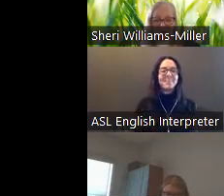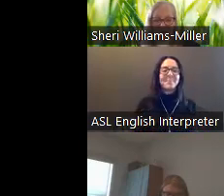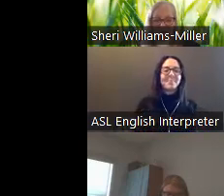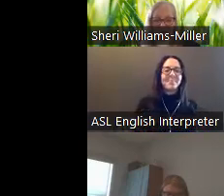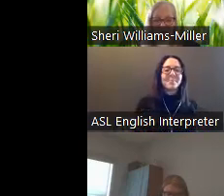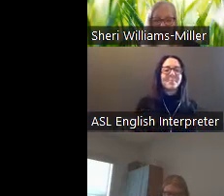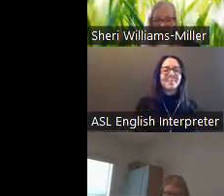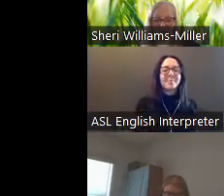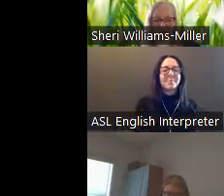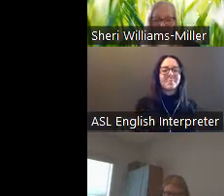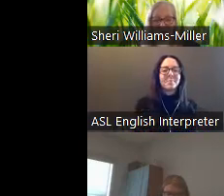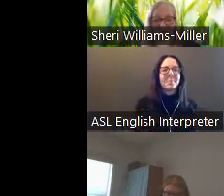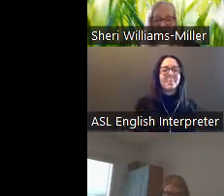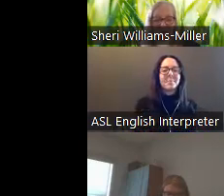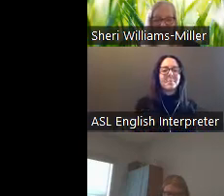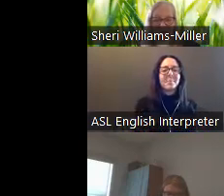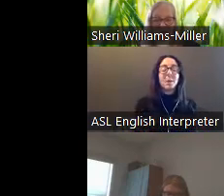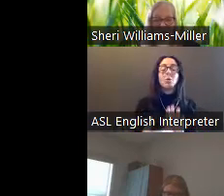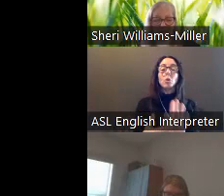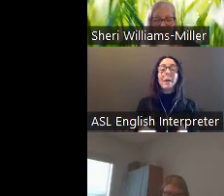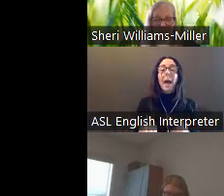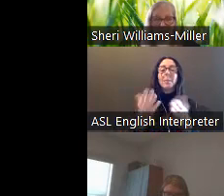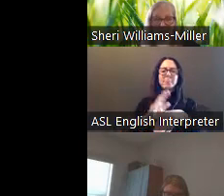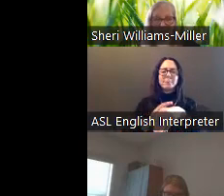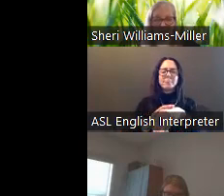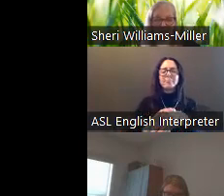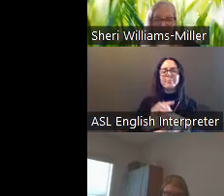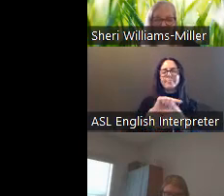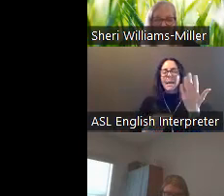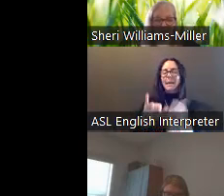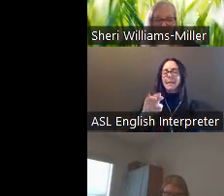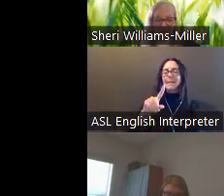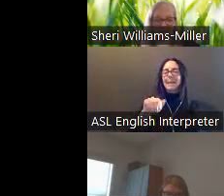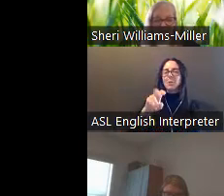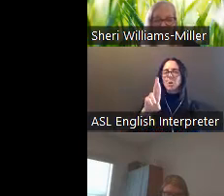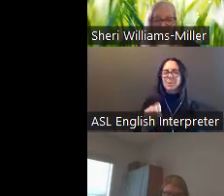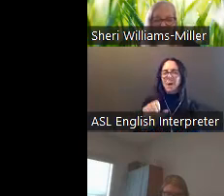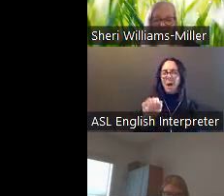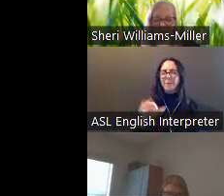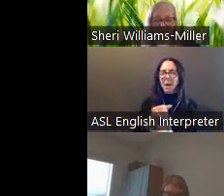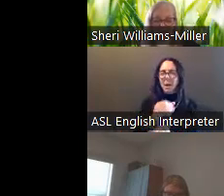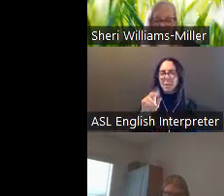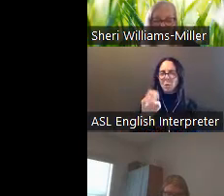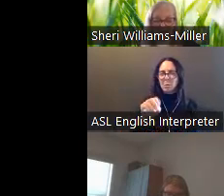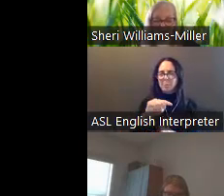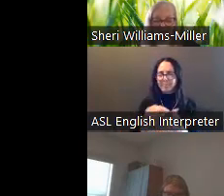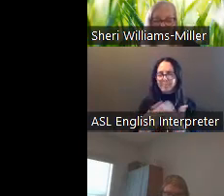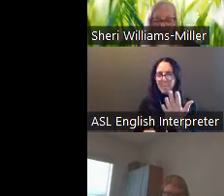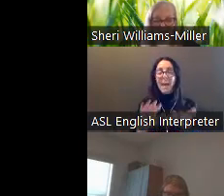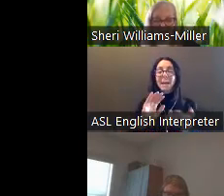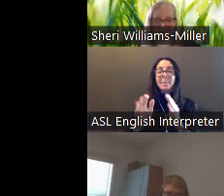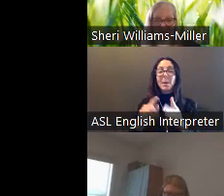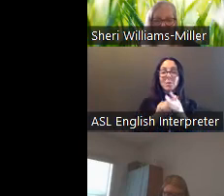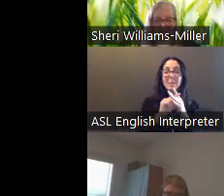at the number of indicators of abuse that were completed compared to the number of initial